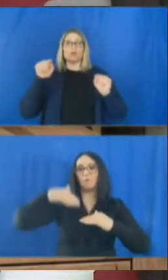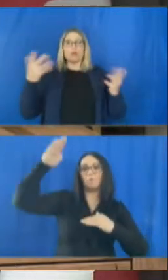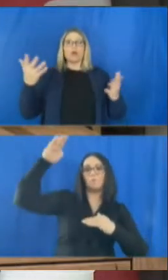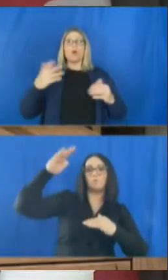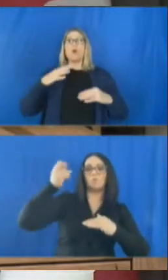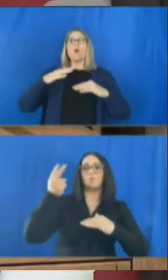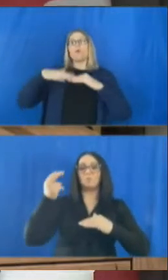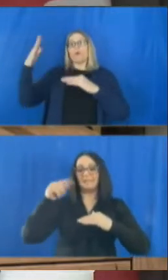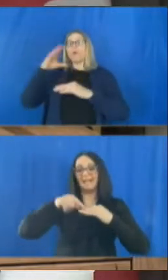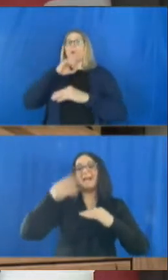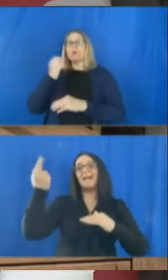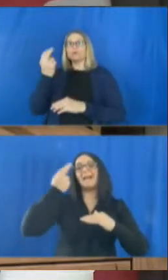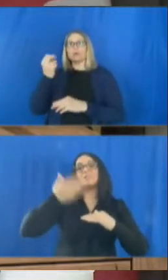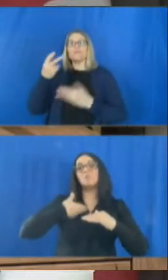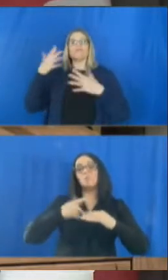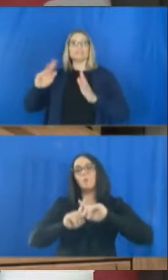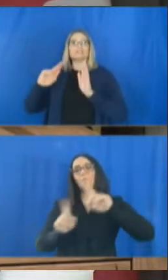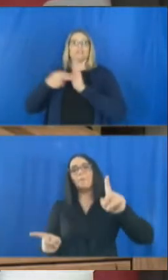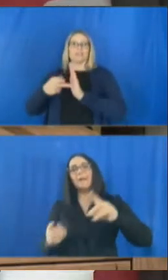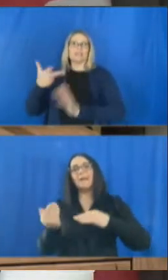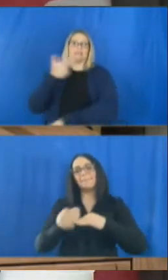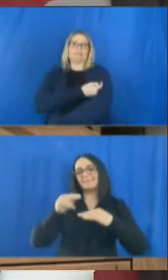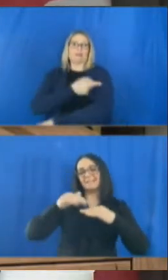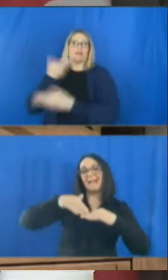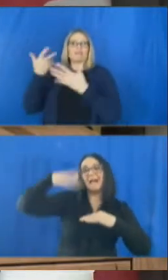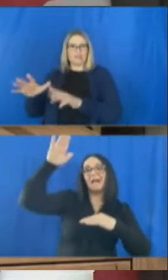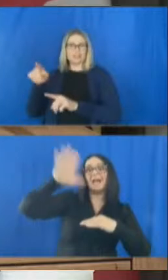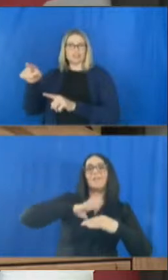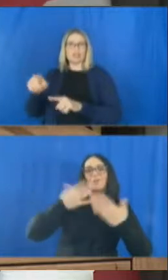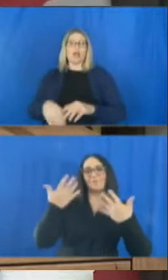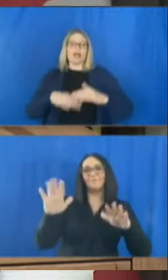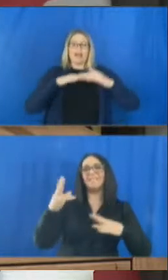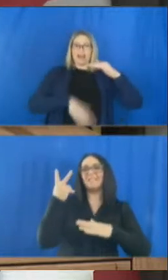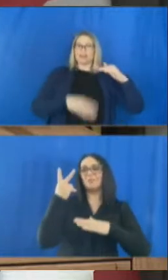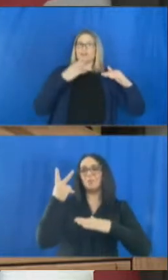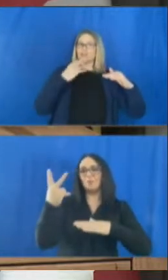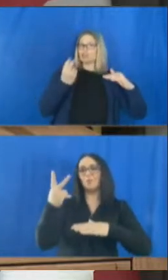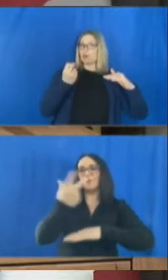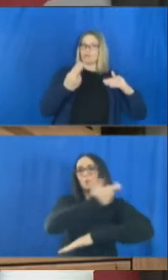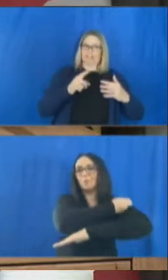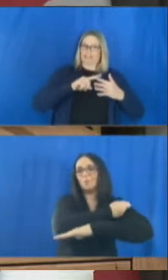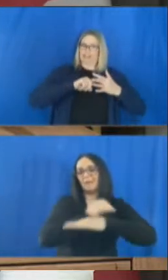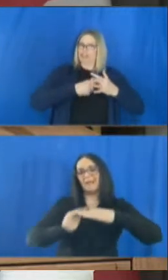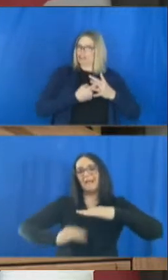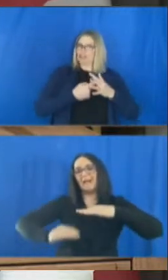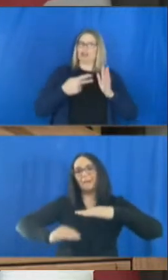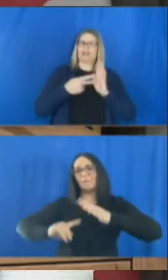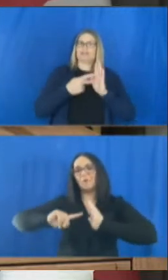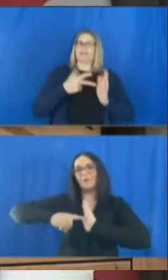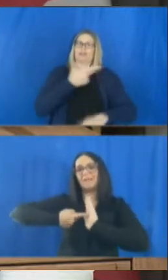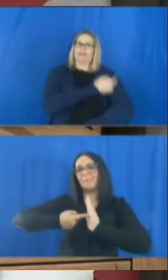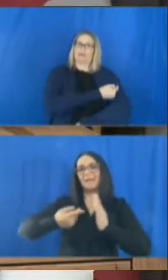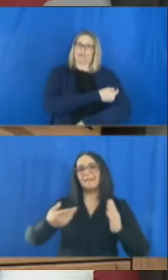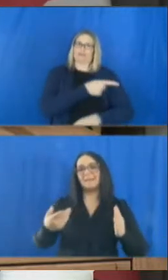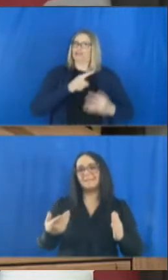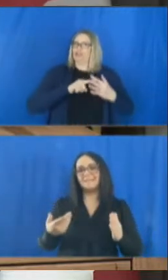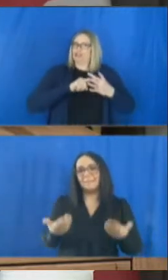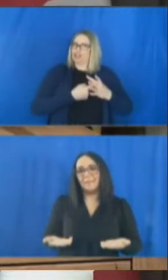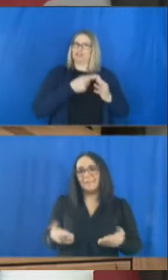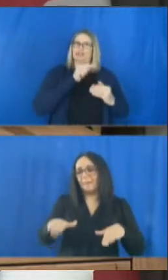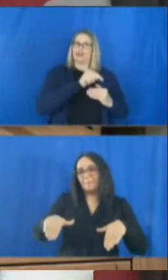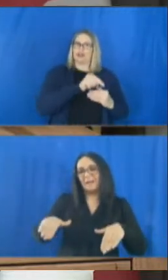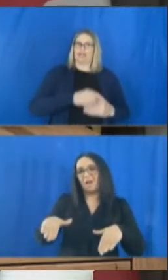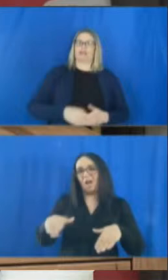As vaccination rates improve, we will look at ways to further loosen restrictions around sports for those under 12. We